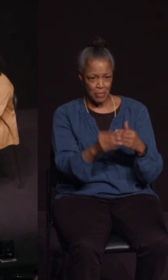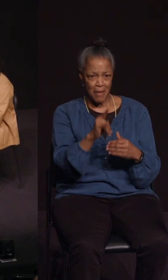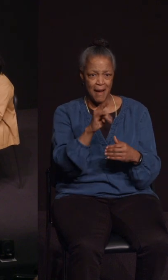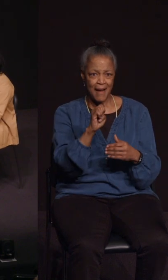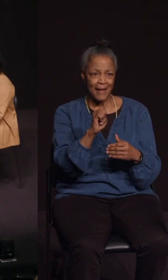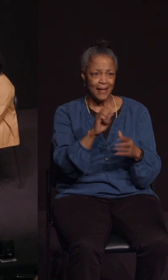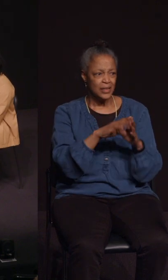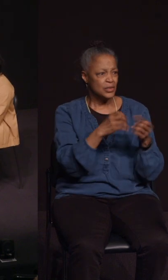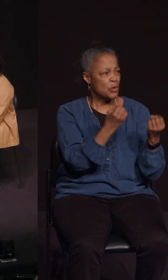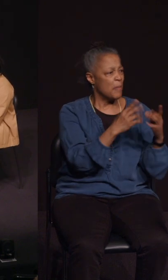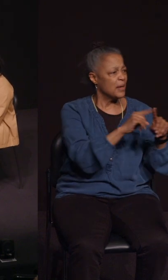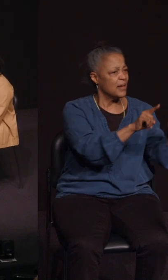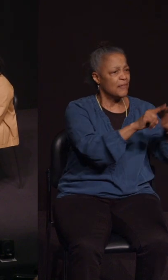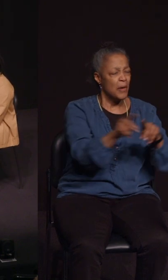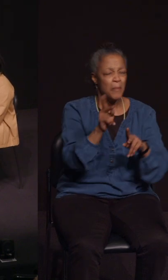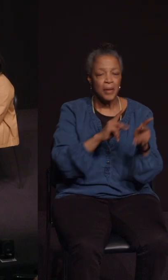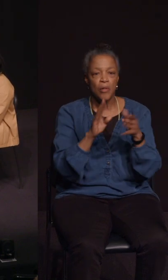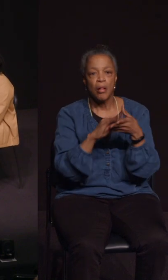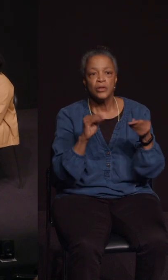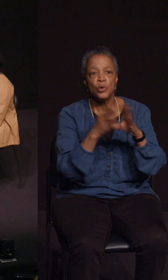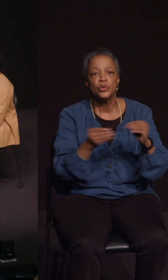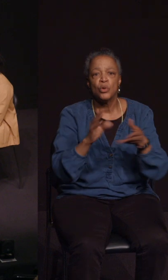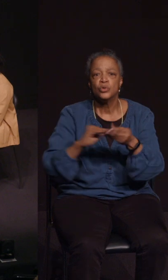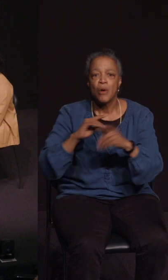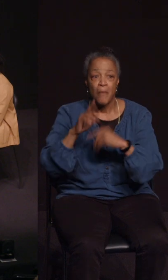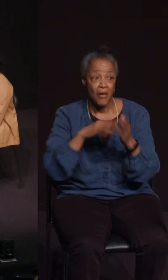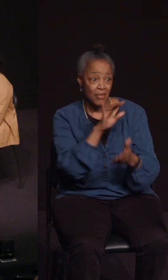narrated by so many people who did not know him.